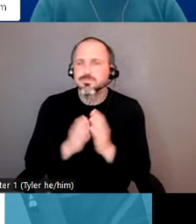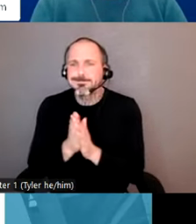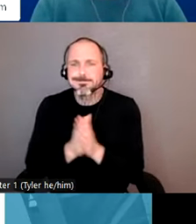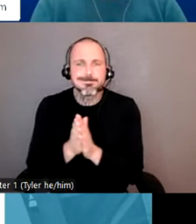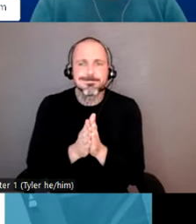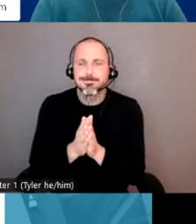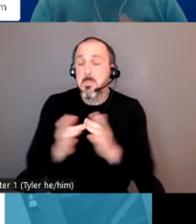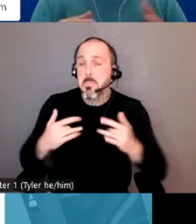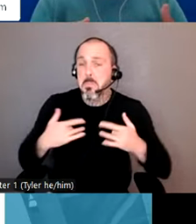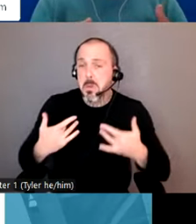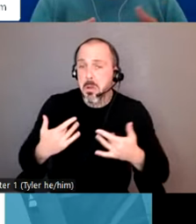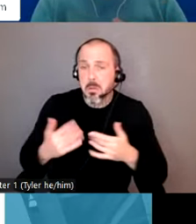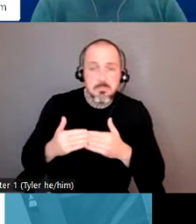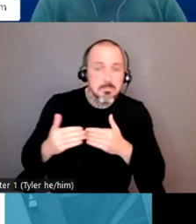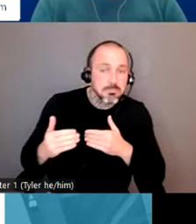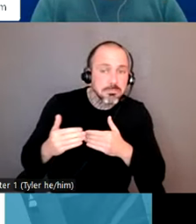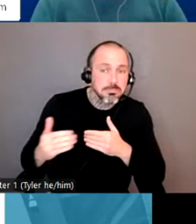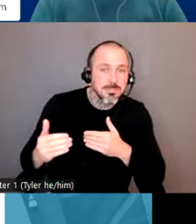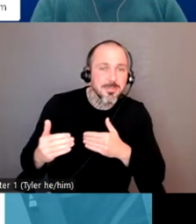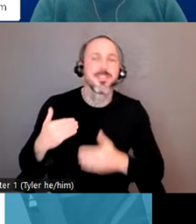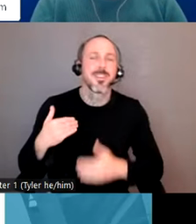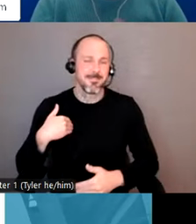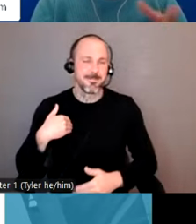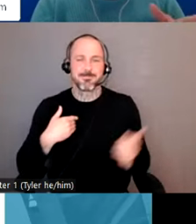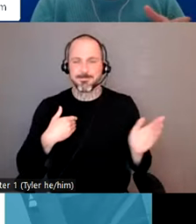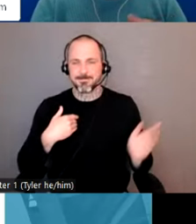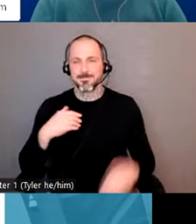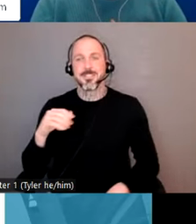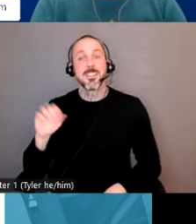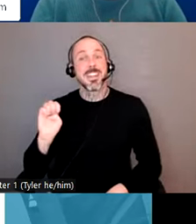out what's going on. We have an e-newsletter,